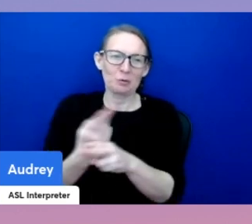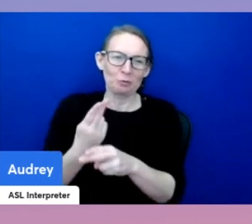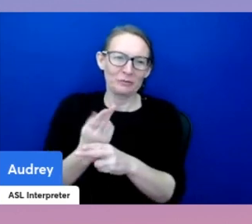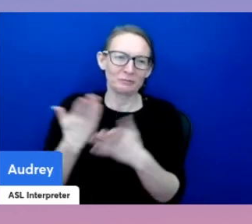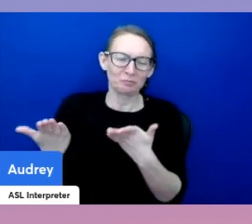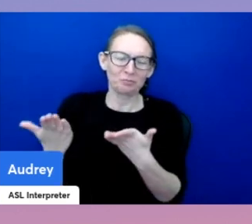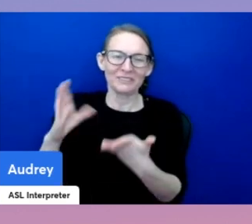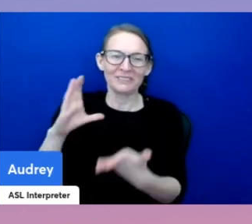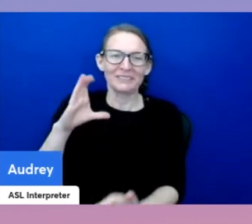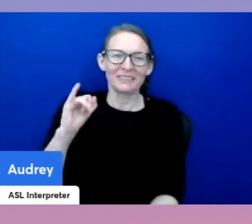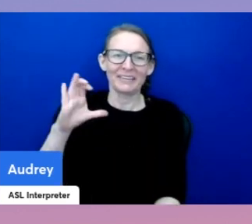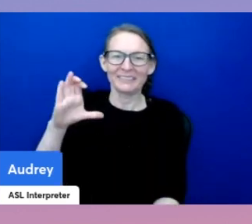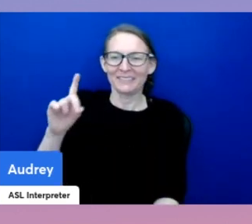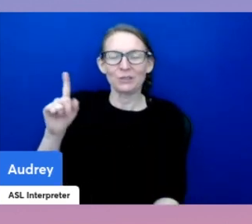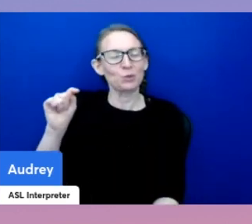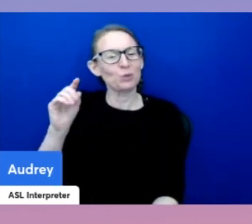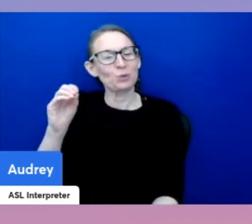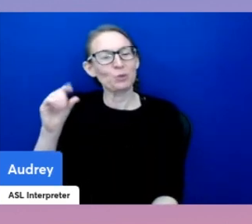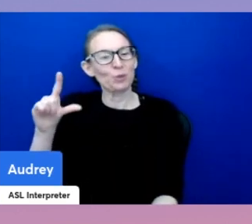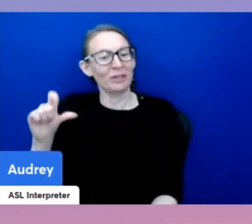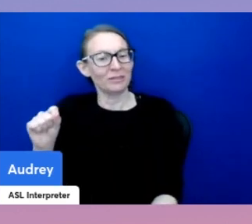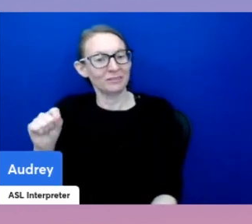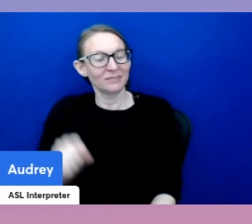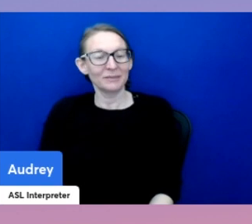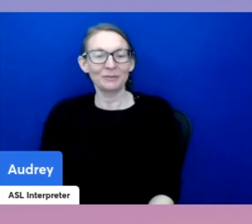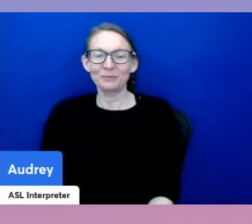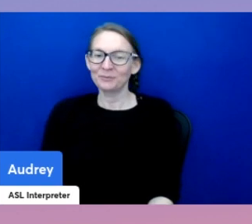So I have both of them.